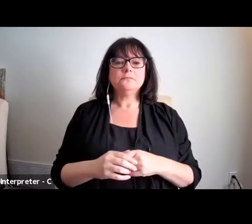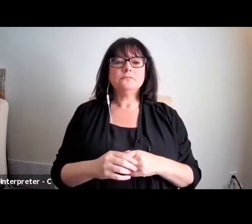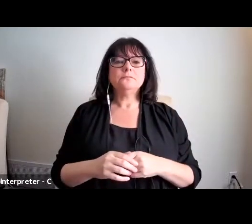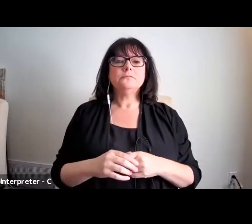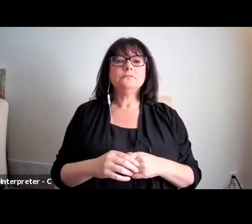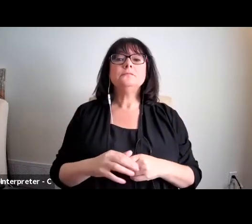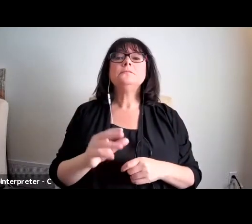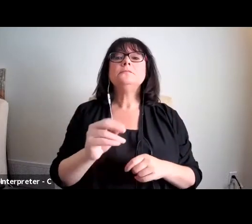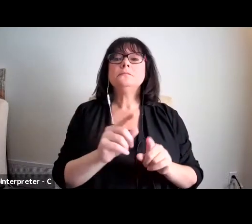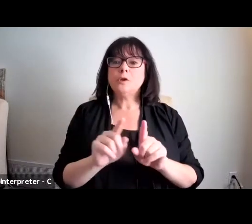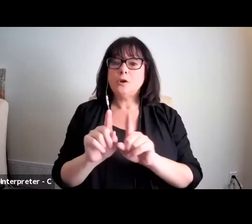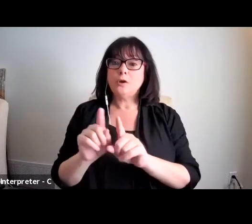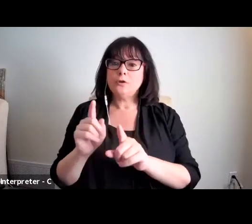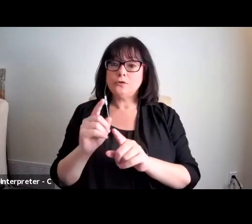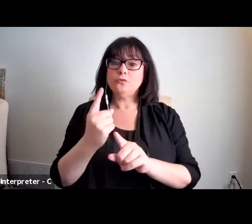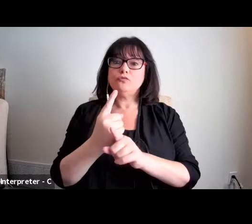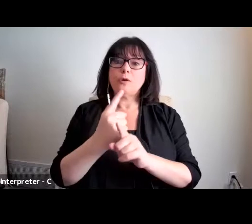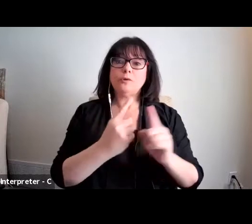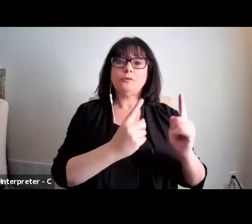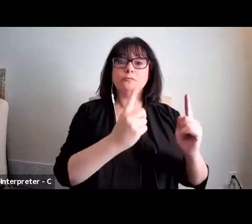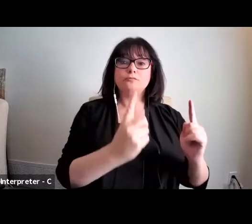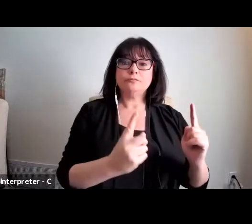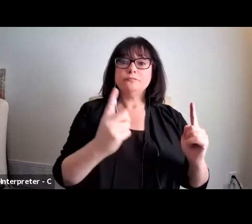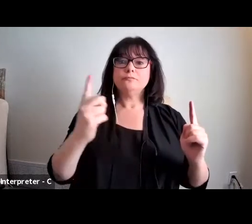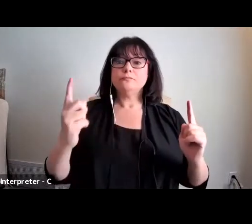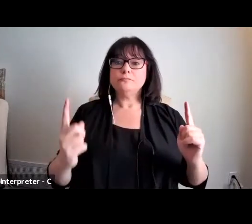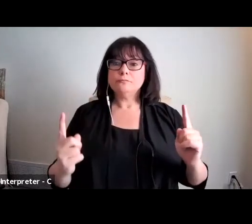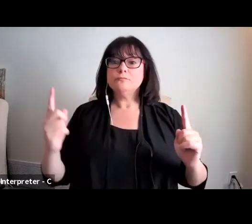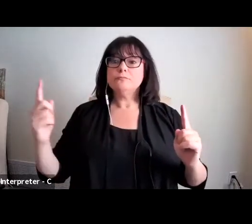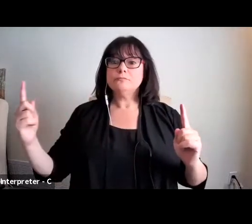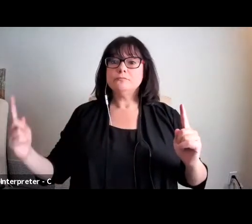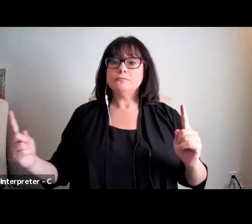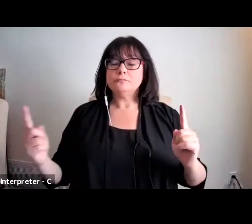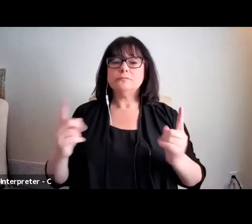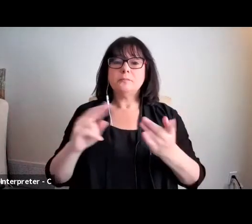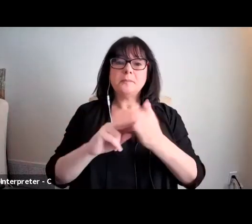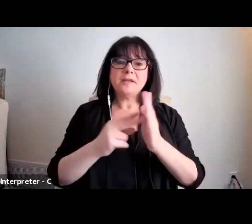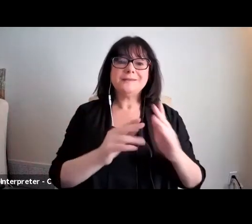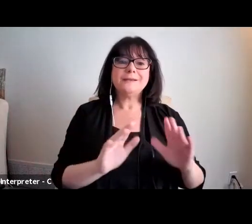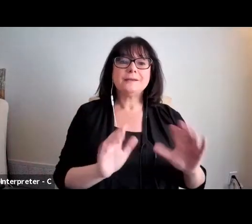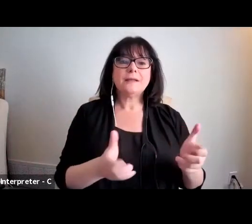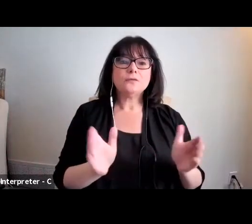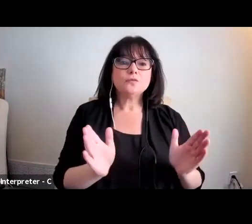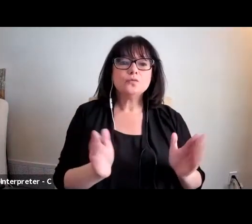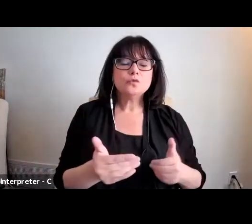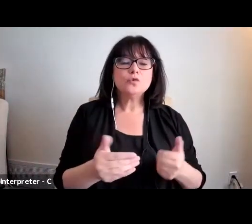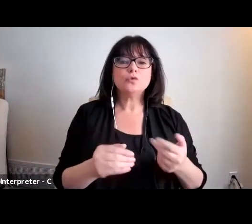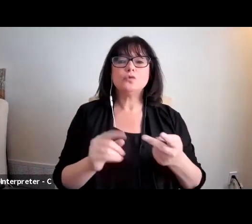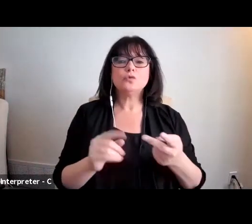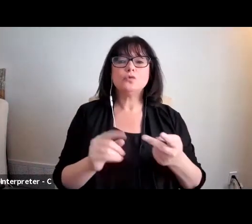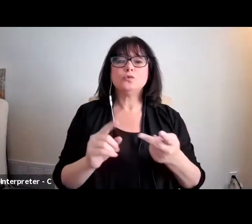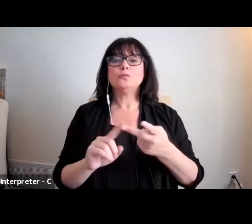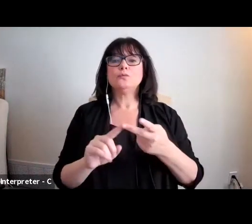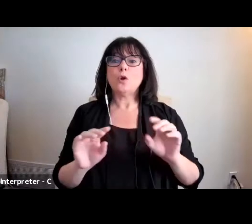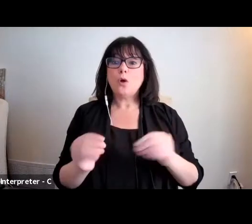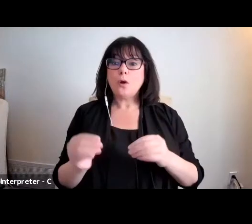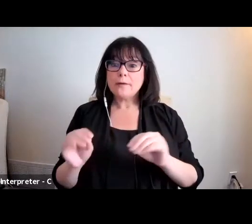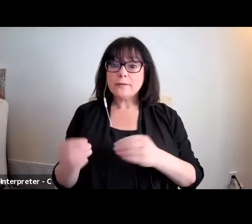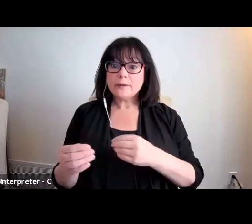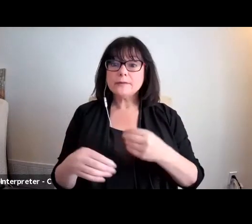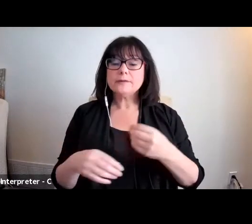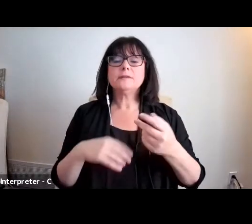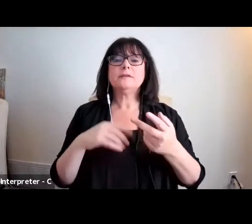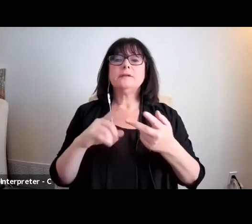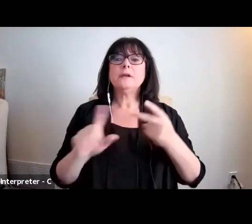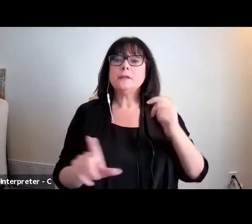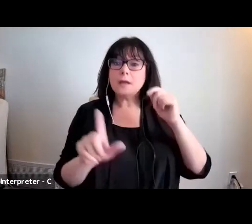case that classrooms, shared offices, library facilities, teaching labs, and other academic and